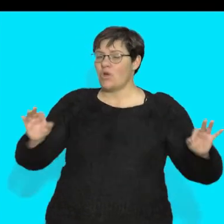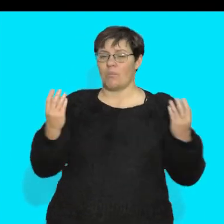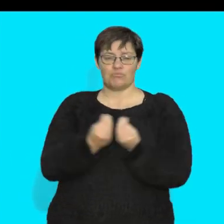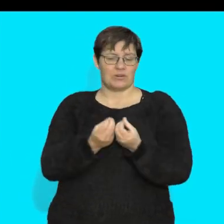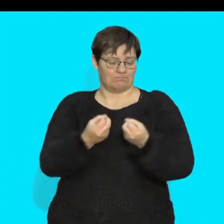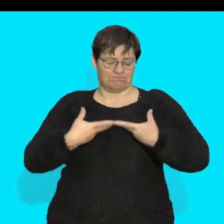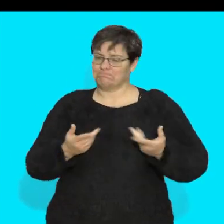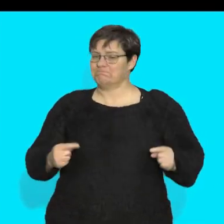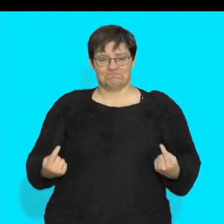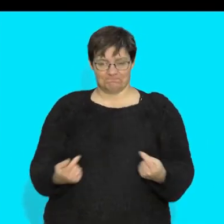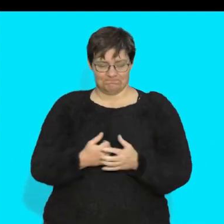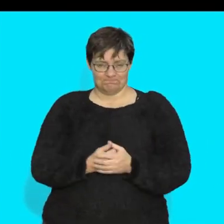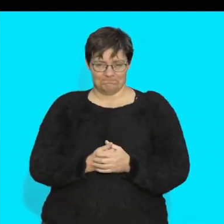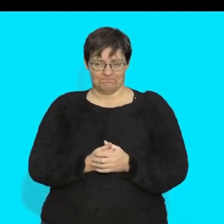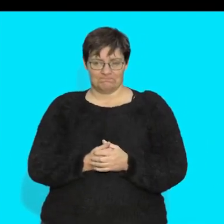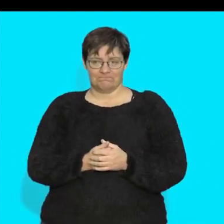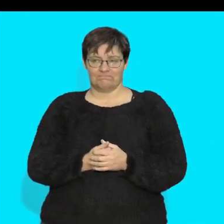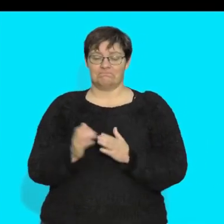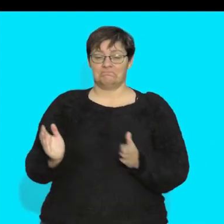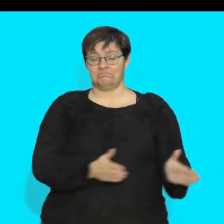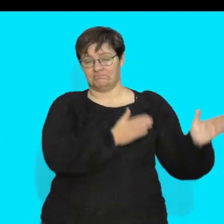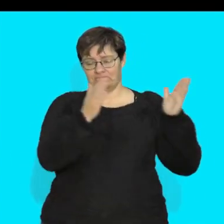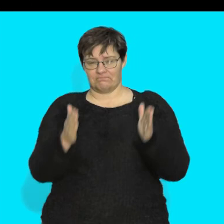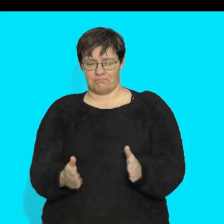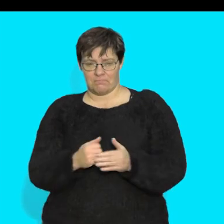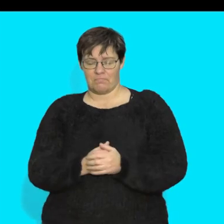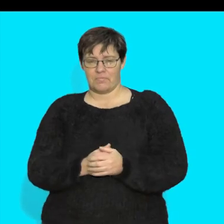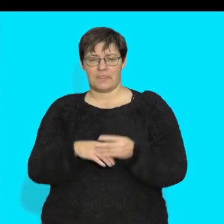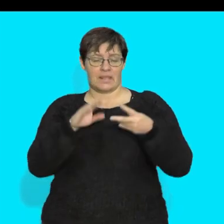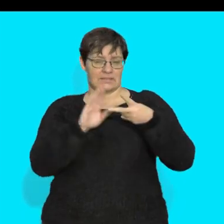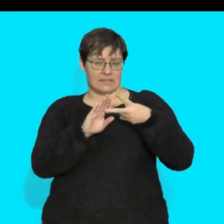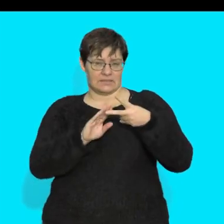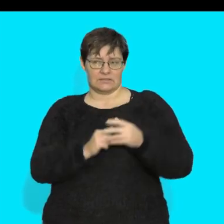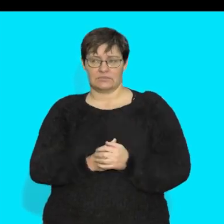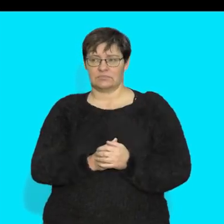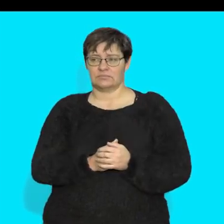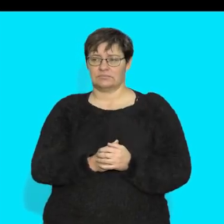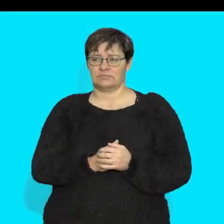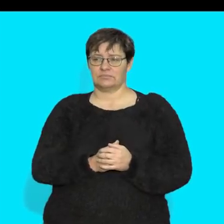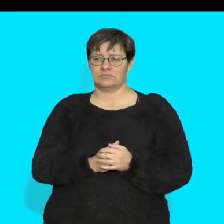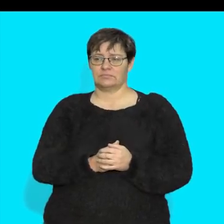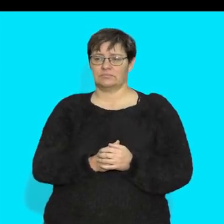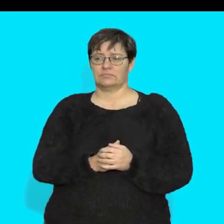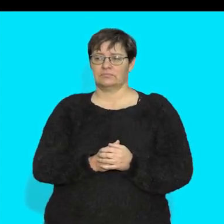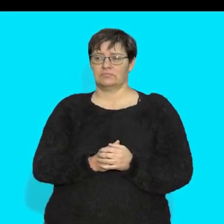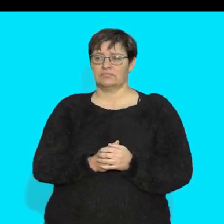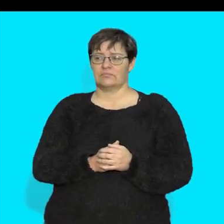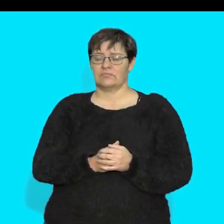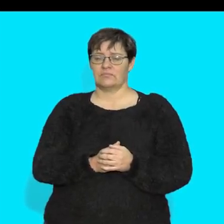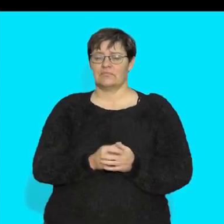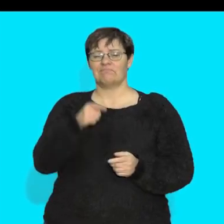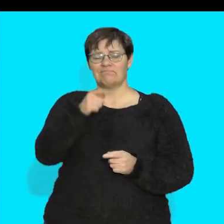inefficient. Right, let's go and look at the next type of cell that we're dealing with. This was a little bit